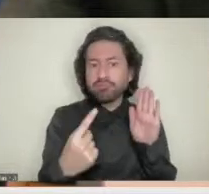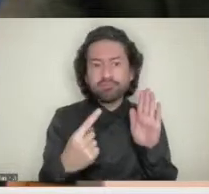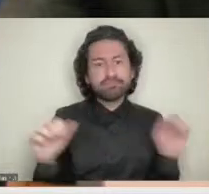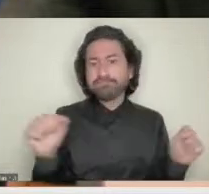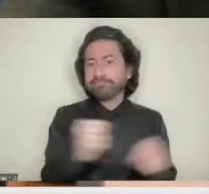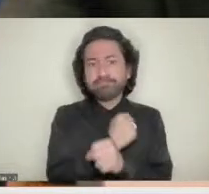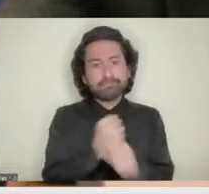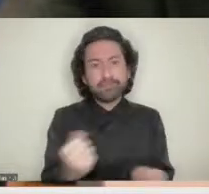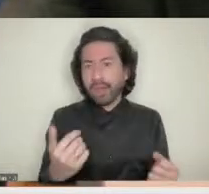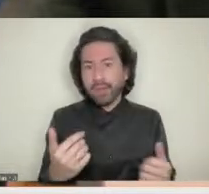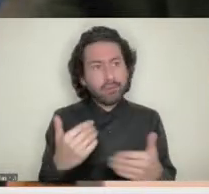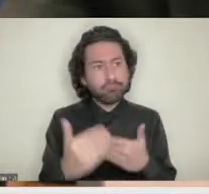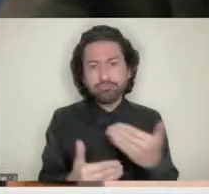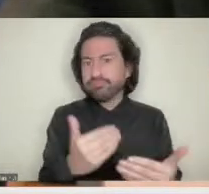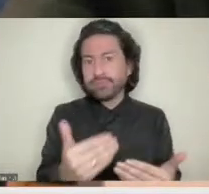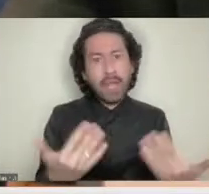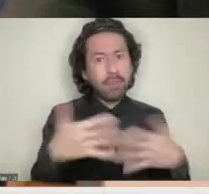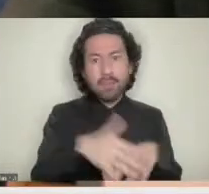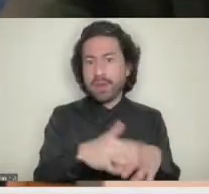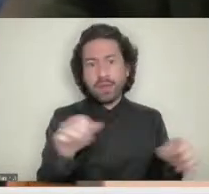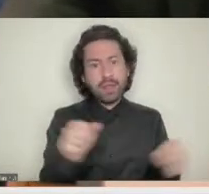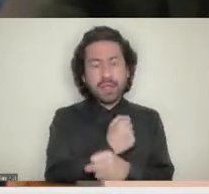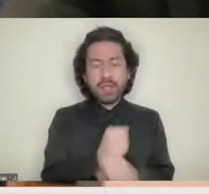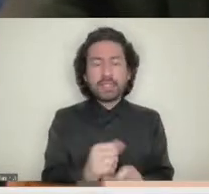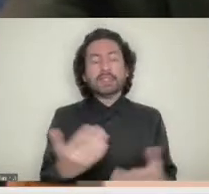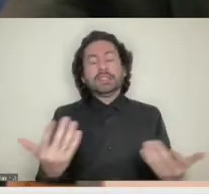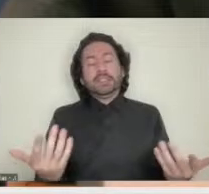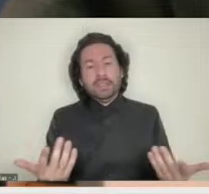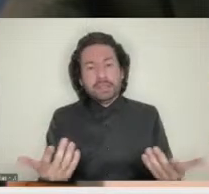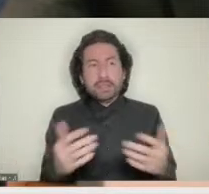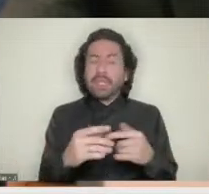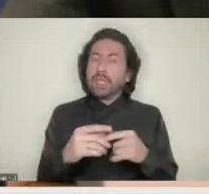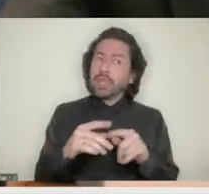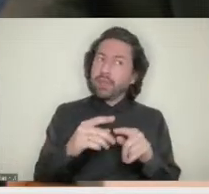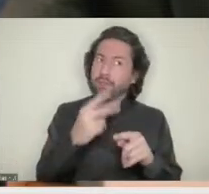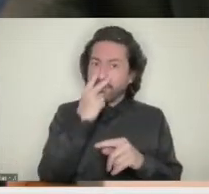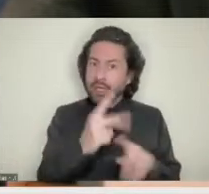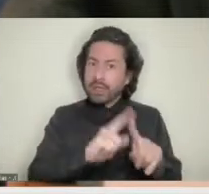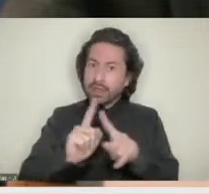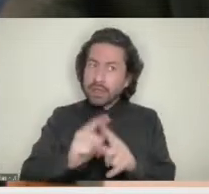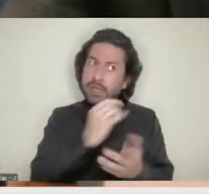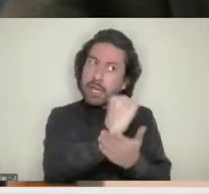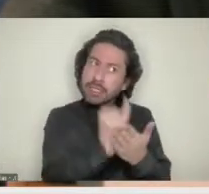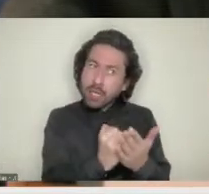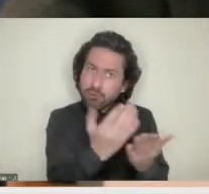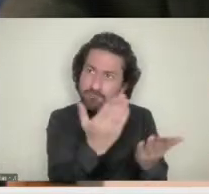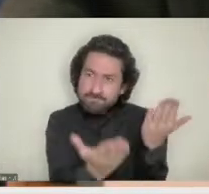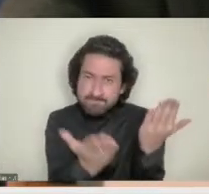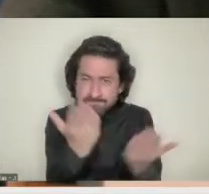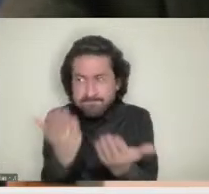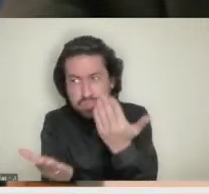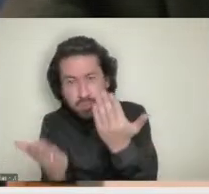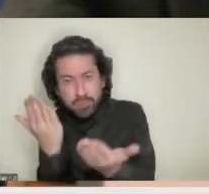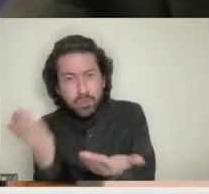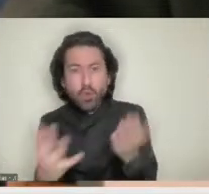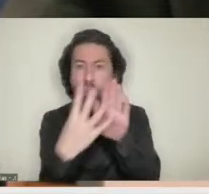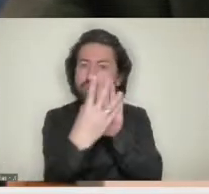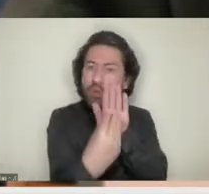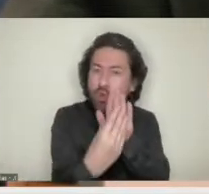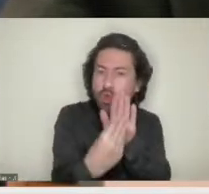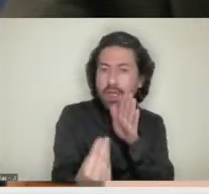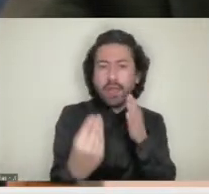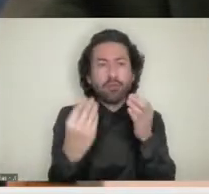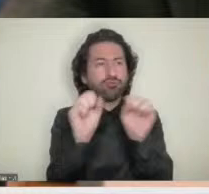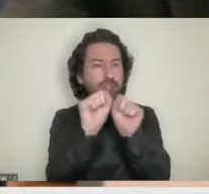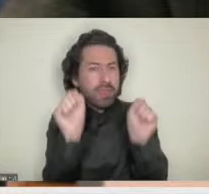is possible to be applied. So you need to strike a balance of different designs with different systems and